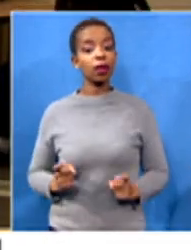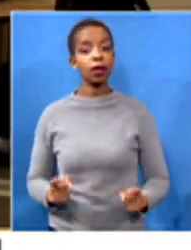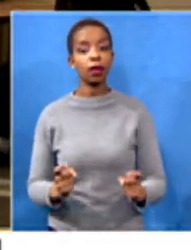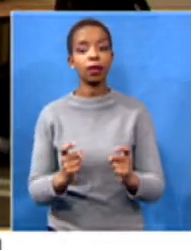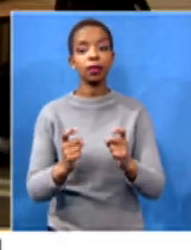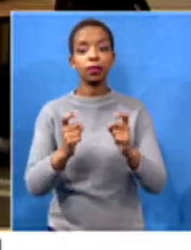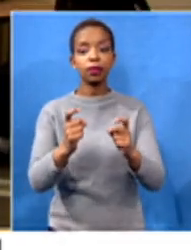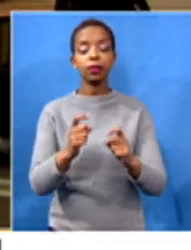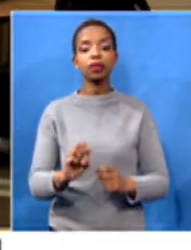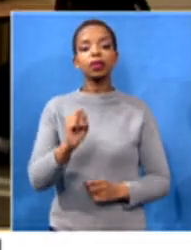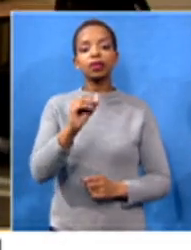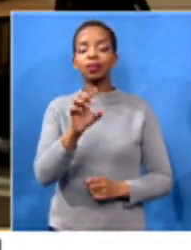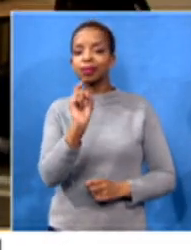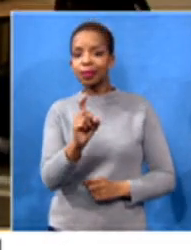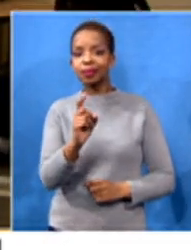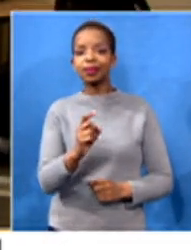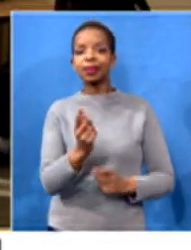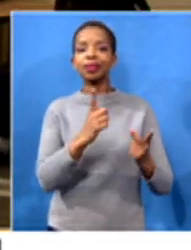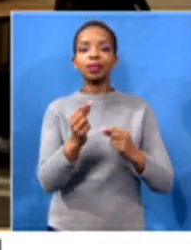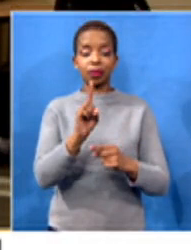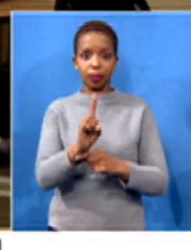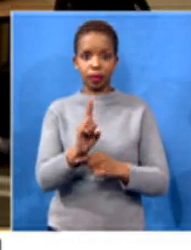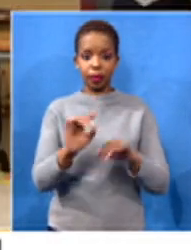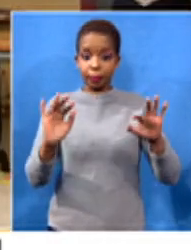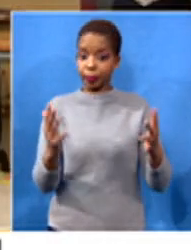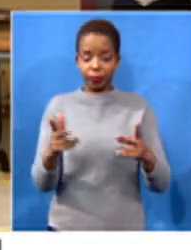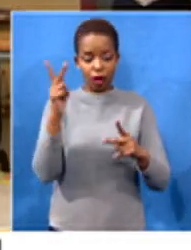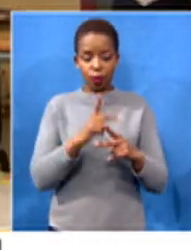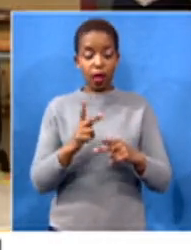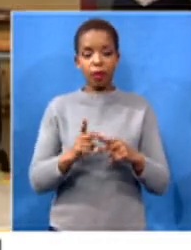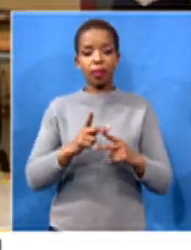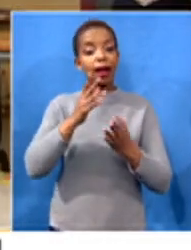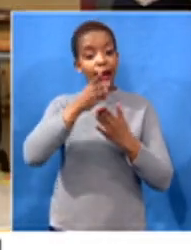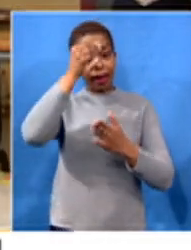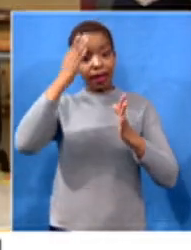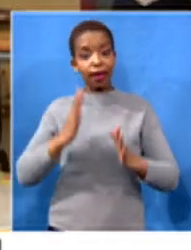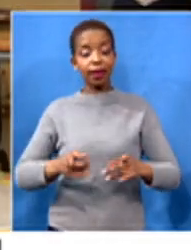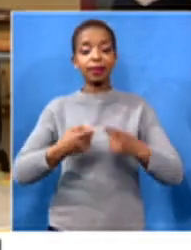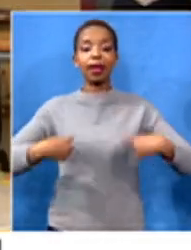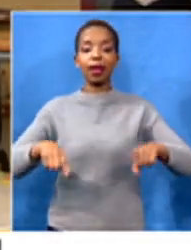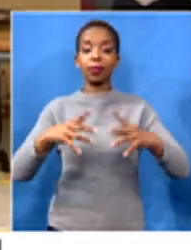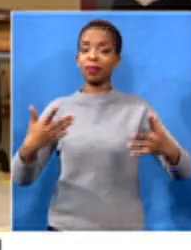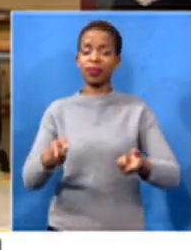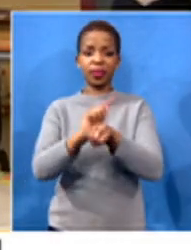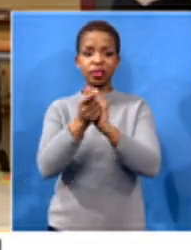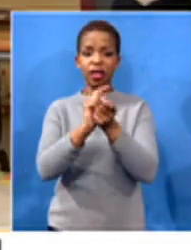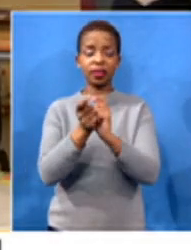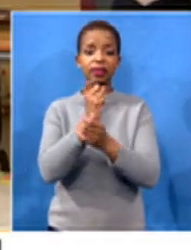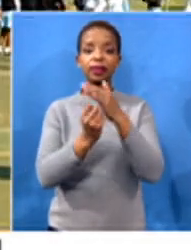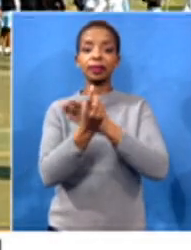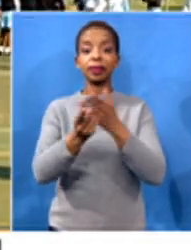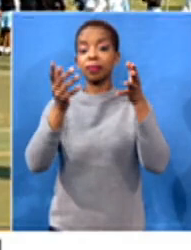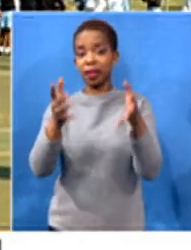21st century characteristics. And how do we prepare our learners for all of these changes? The infrastructure in terms of the